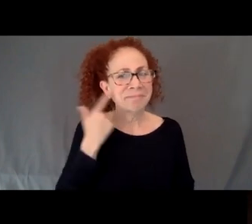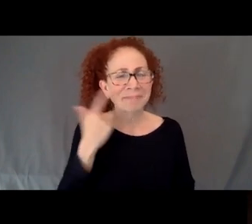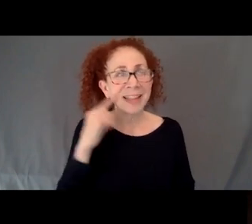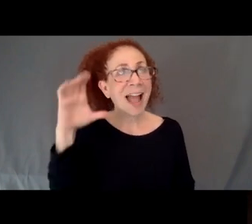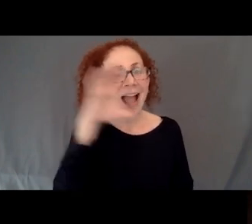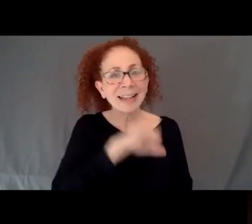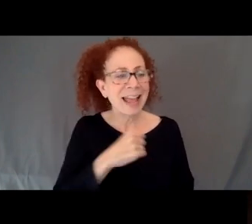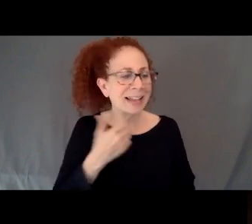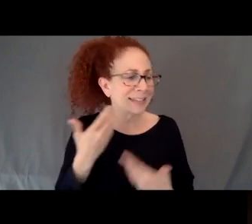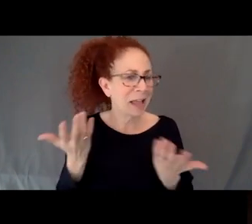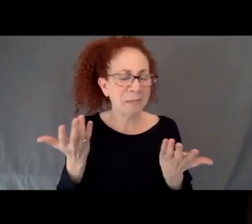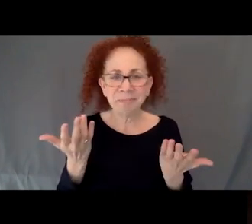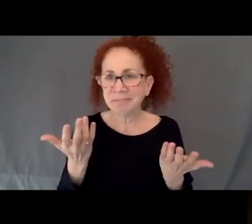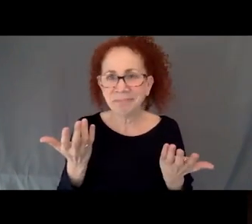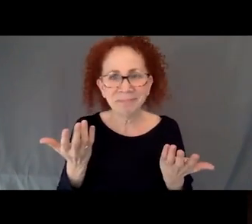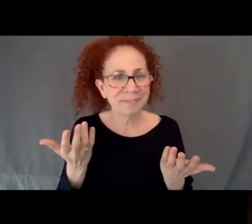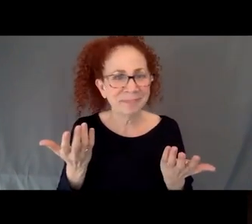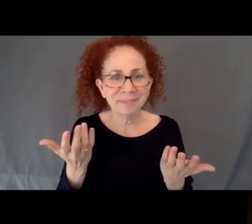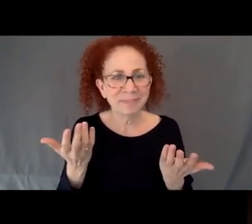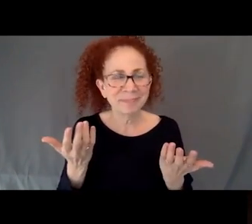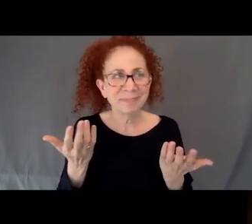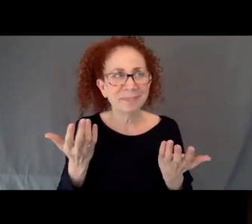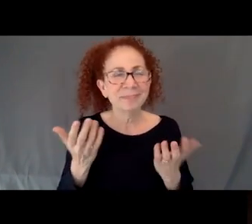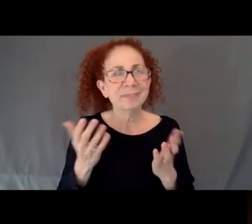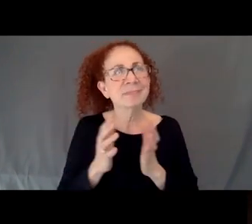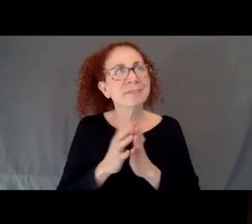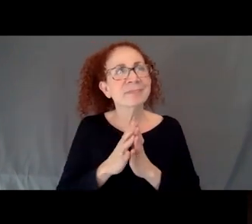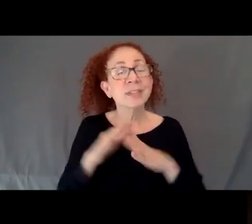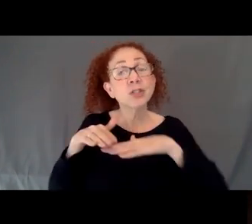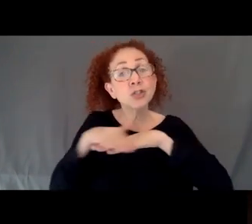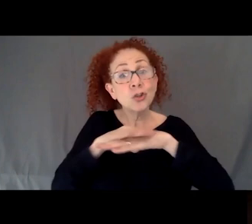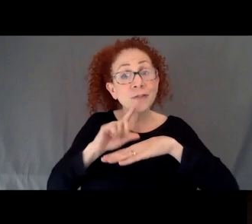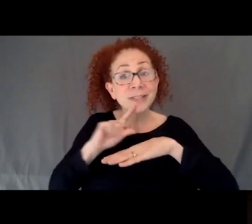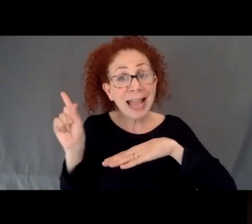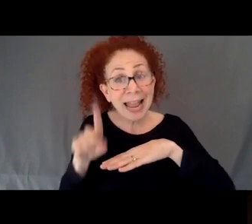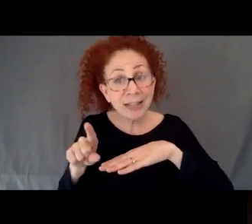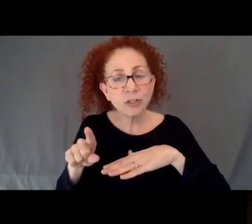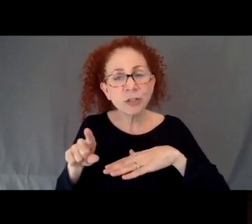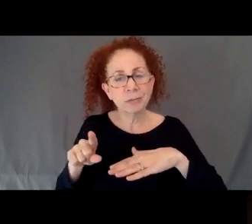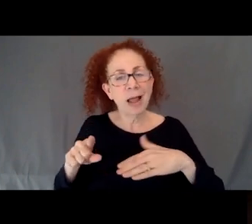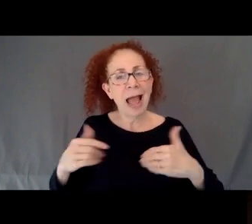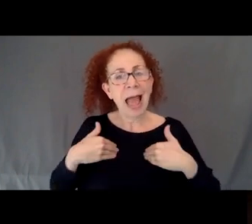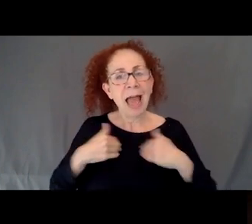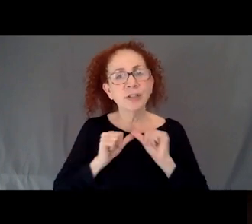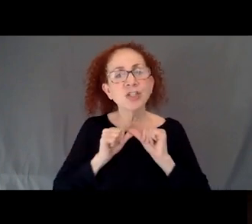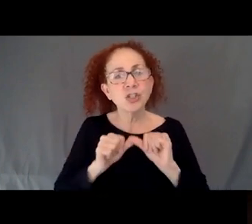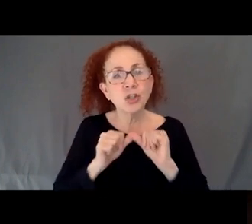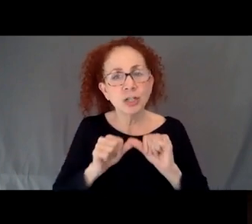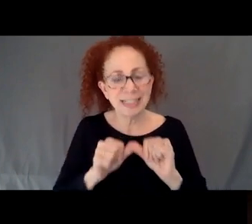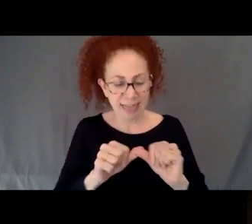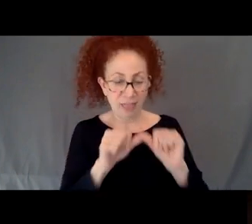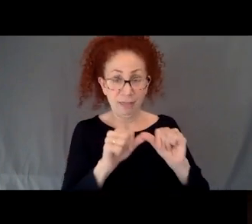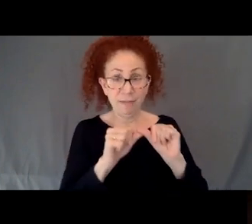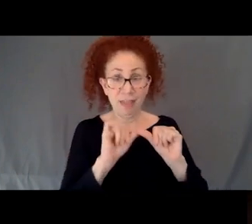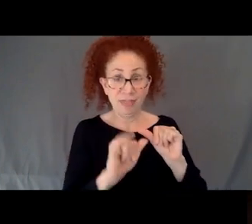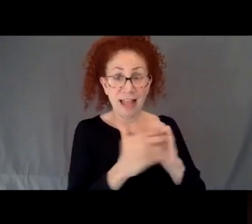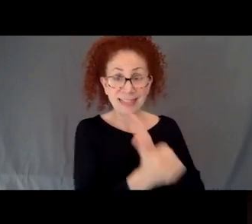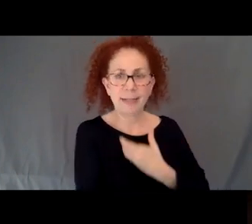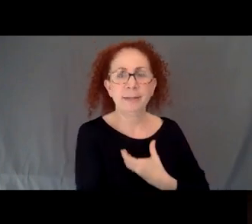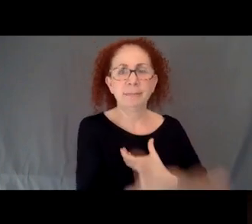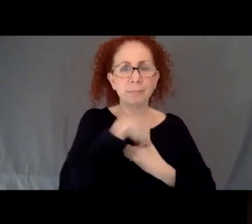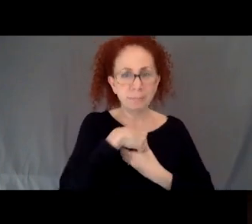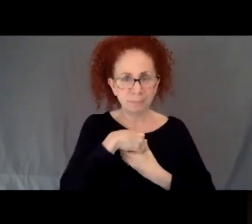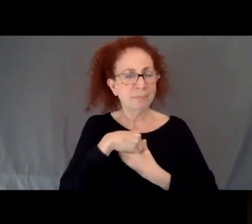I guess the more surface level is my endurance, using that to really get in